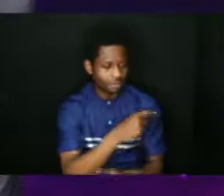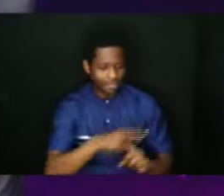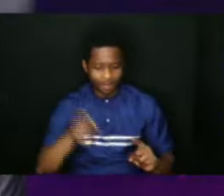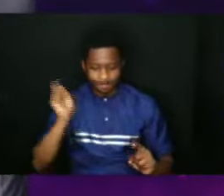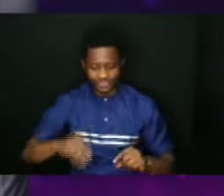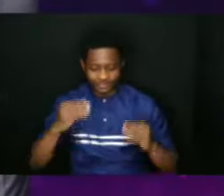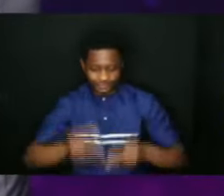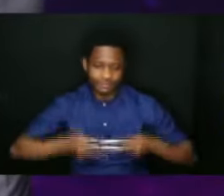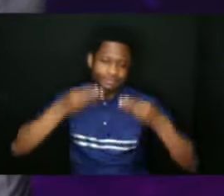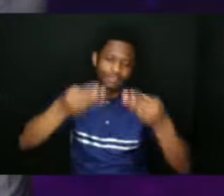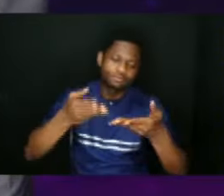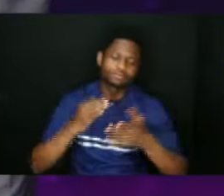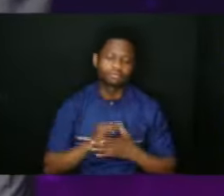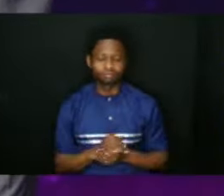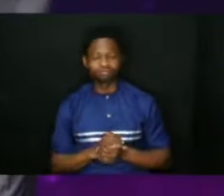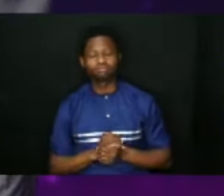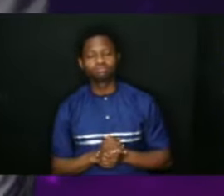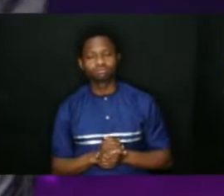But